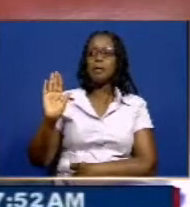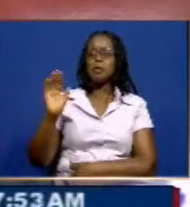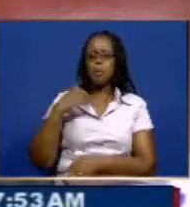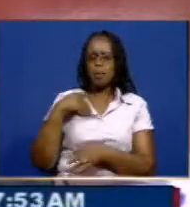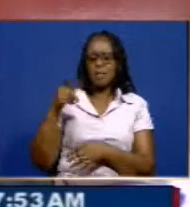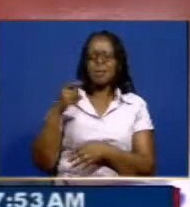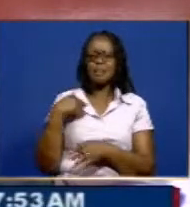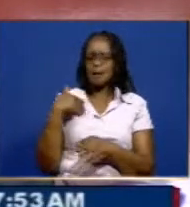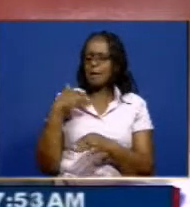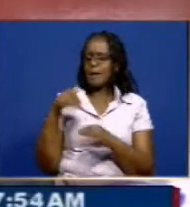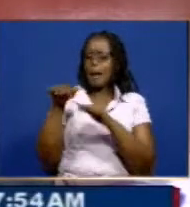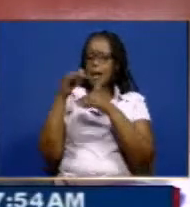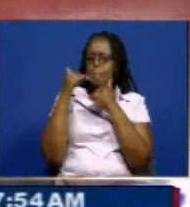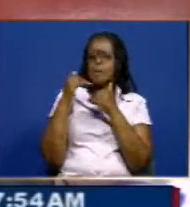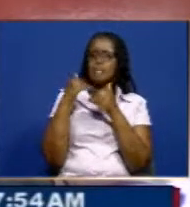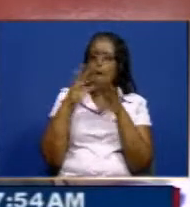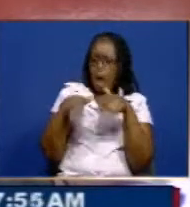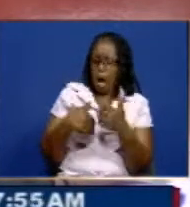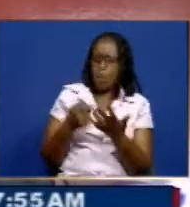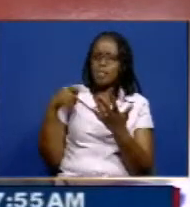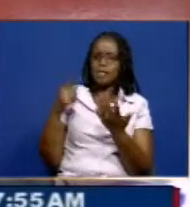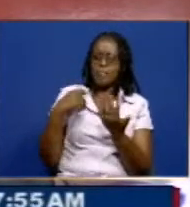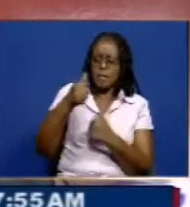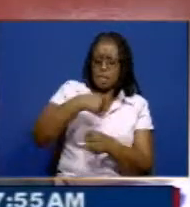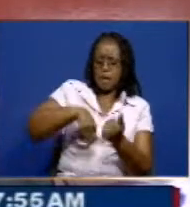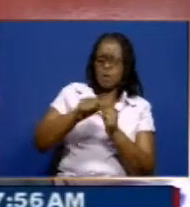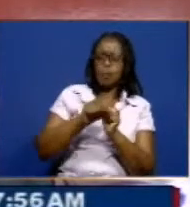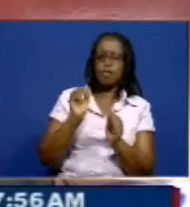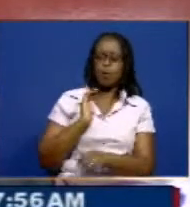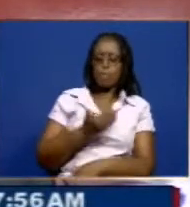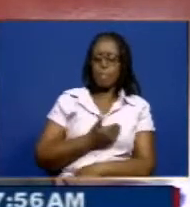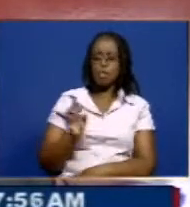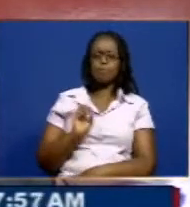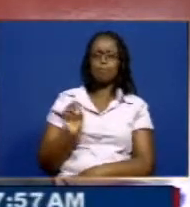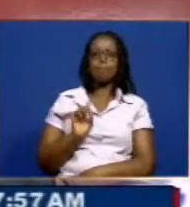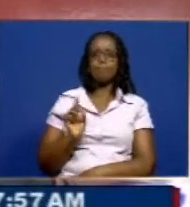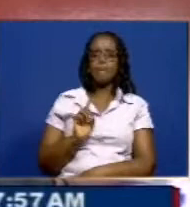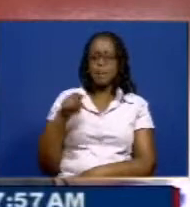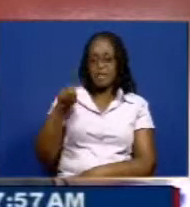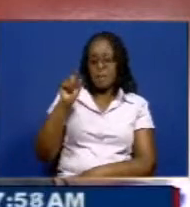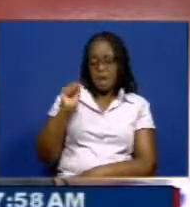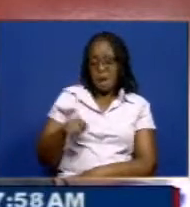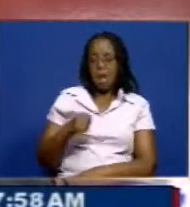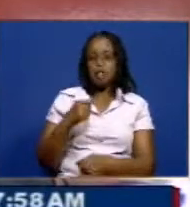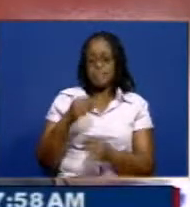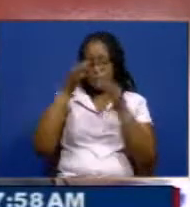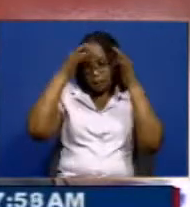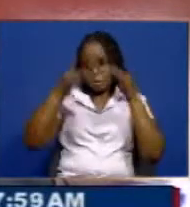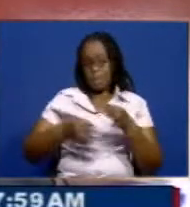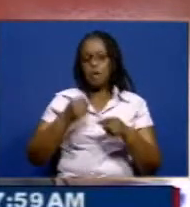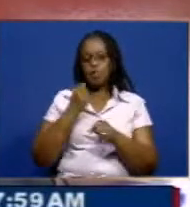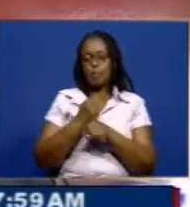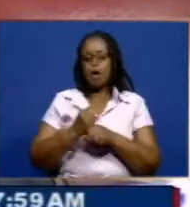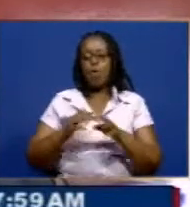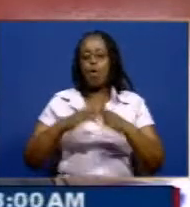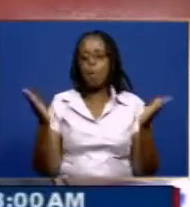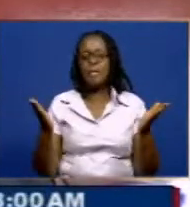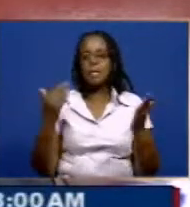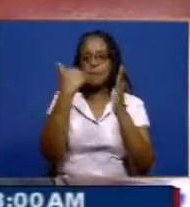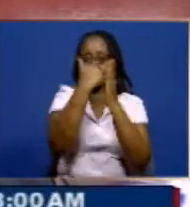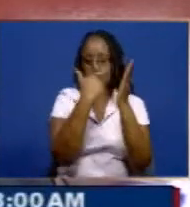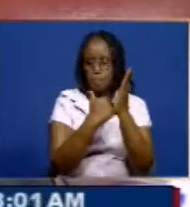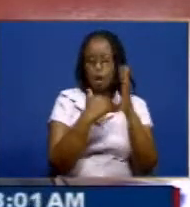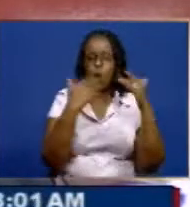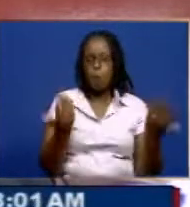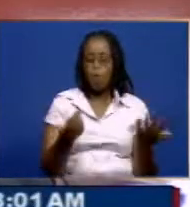the manner in which he interacts with this committee. He may choose to make an opening statement. He may choose to make a closing statement.